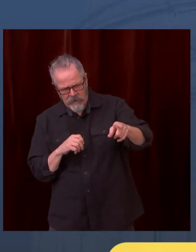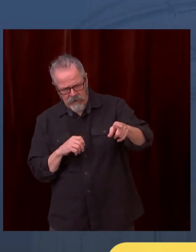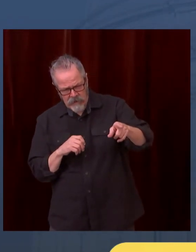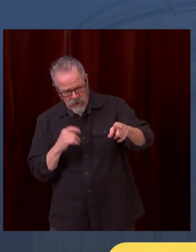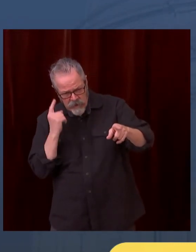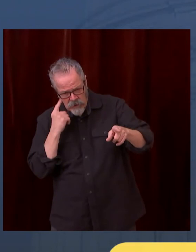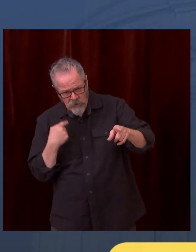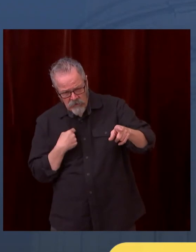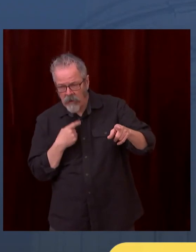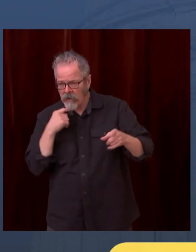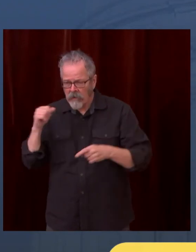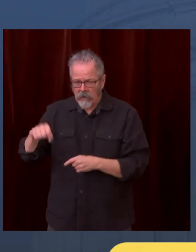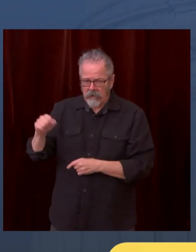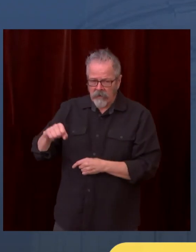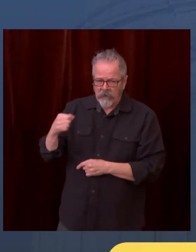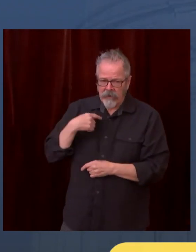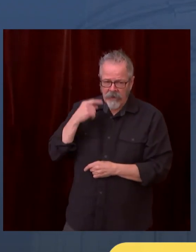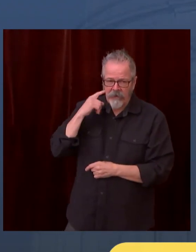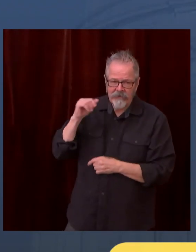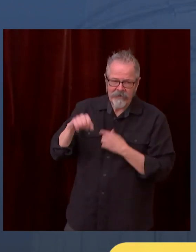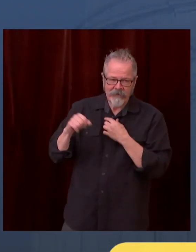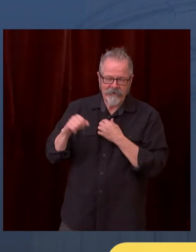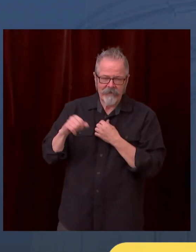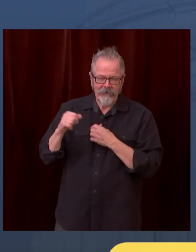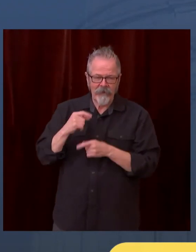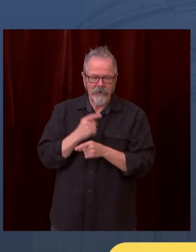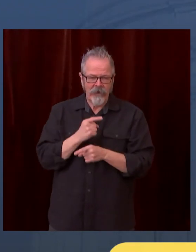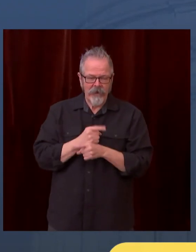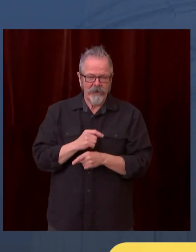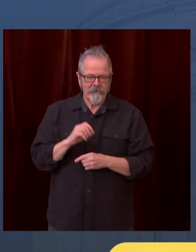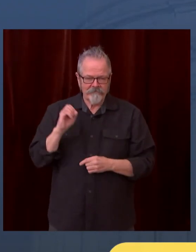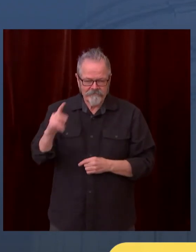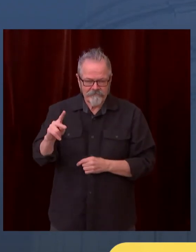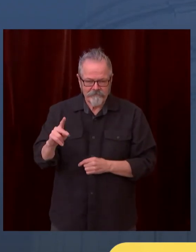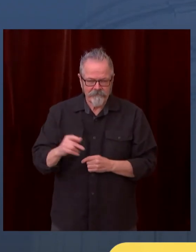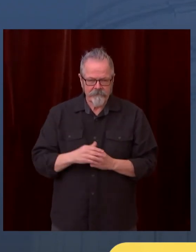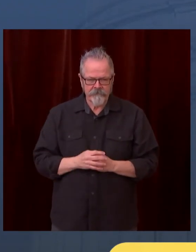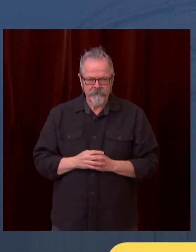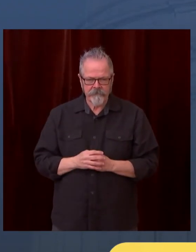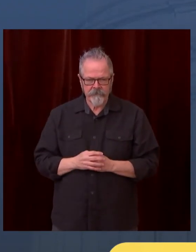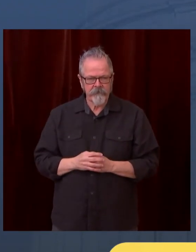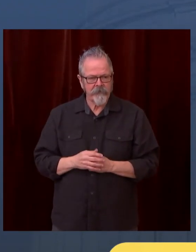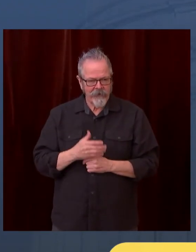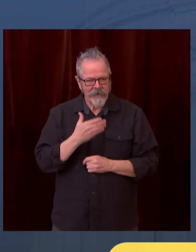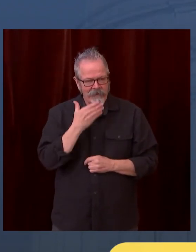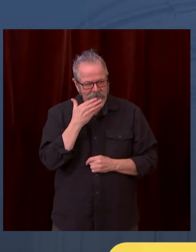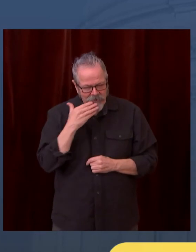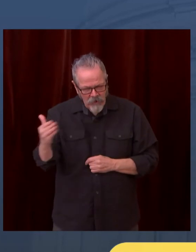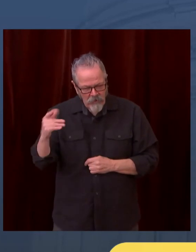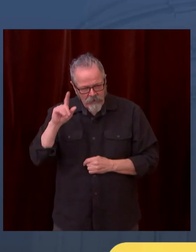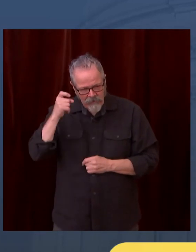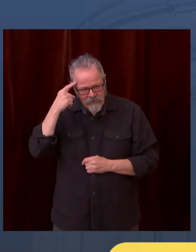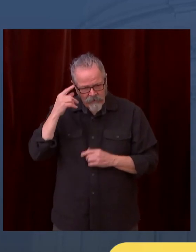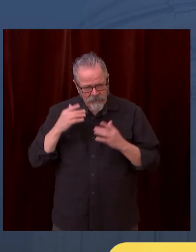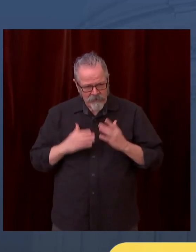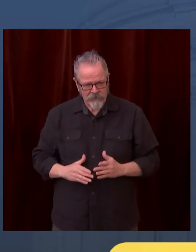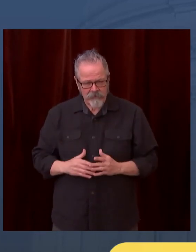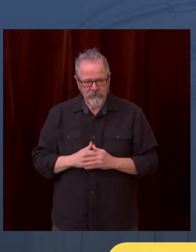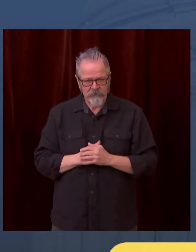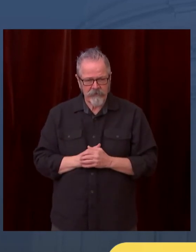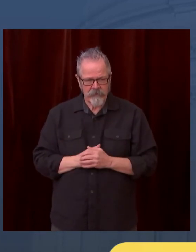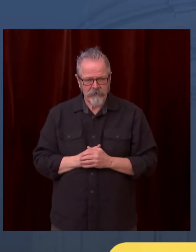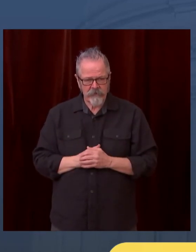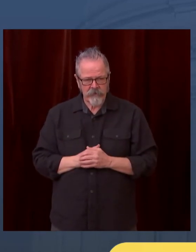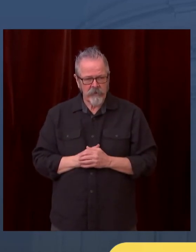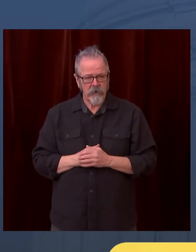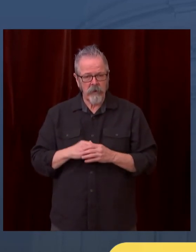I hope you're hearing me now. Yes, we can hear you. Thank you, Governor. First, on COVID relief, how soon